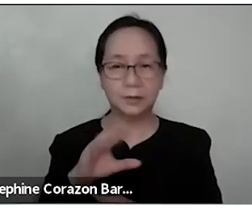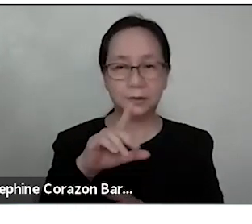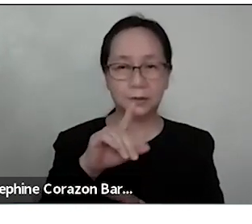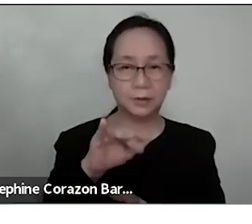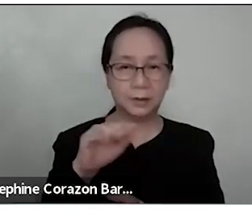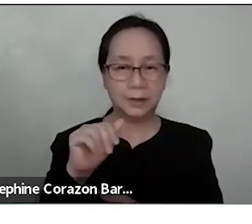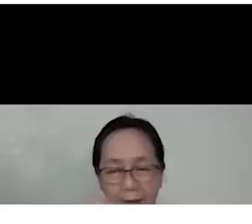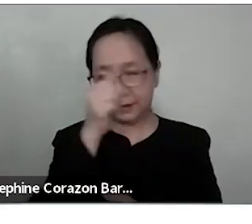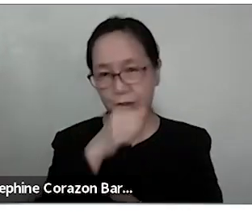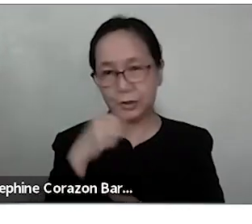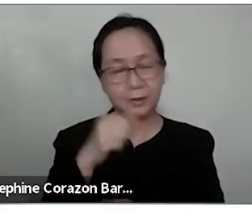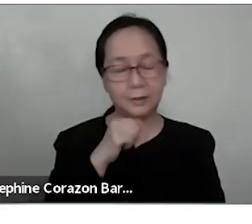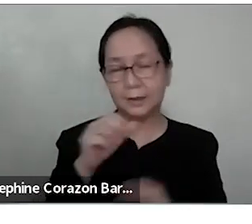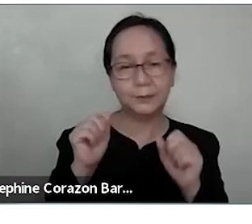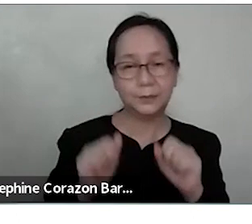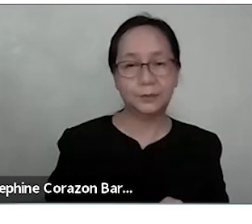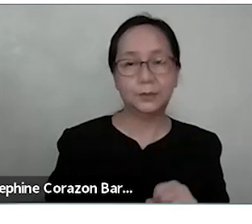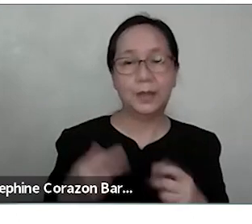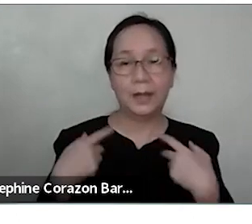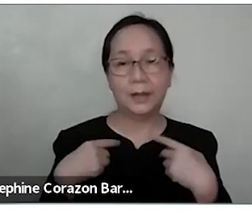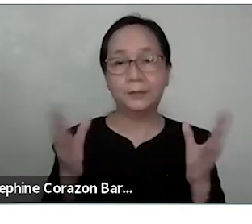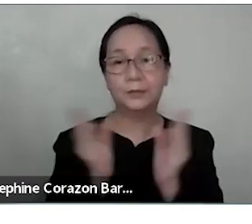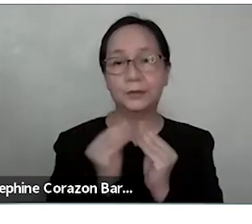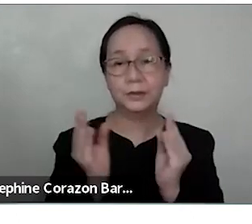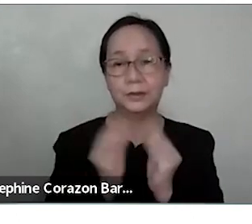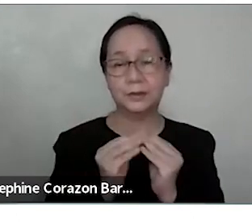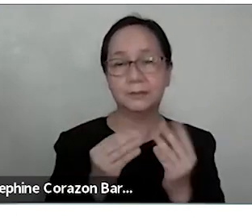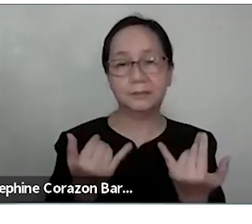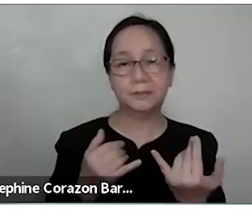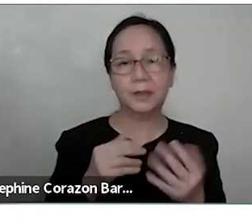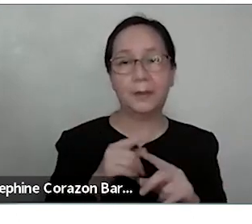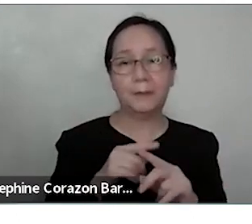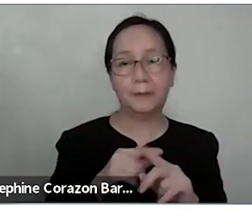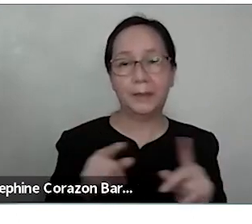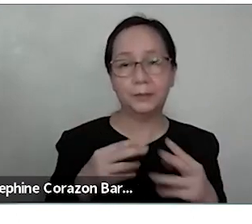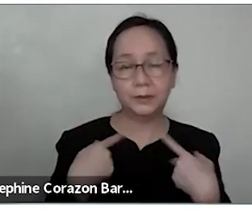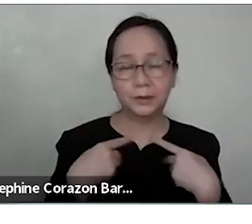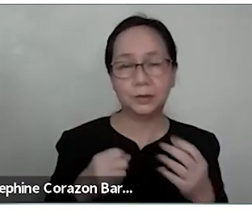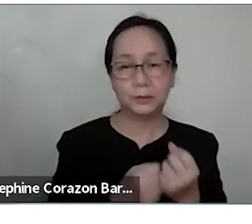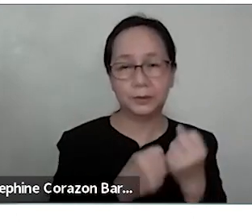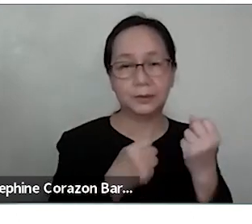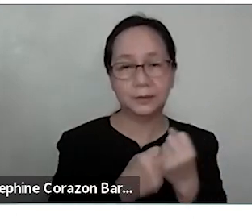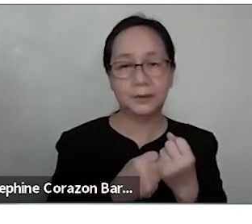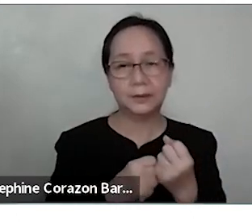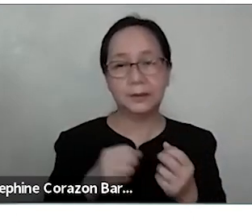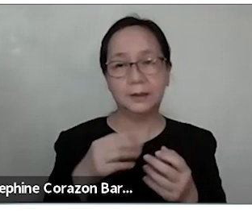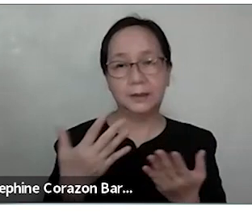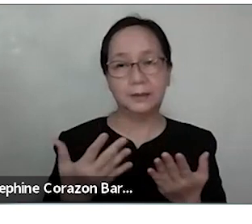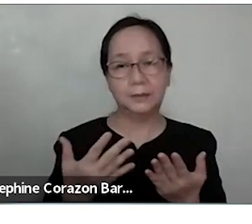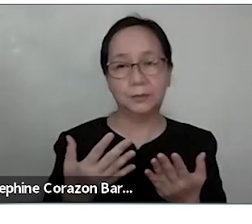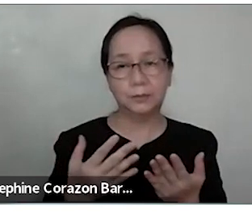not able to hold our own regular regional children's meeting, but we supported child participation spaces like